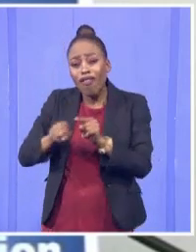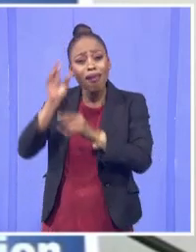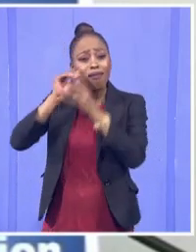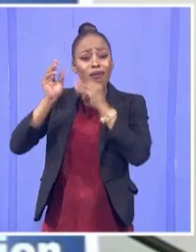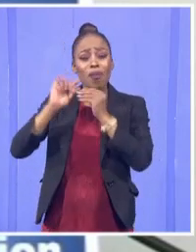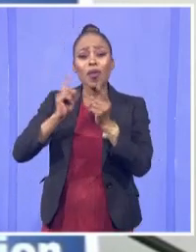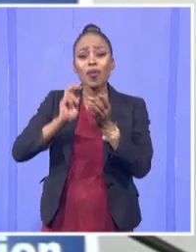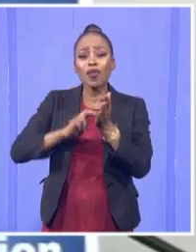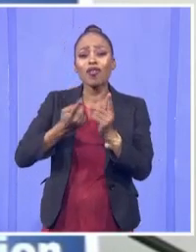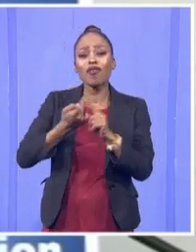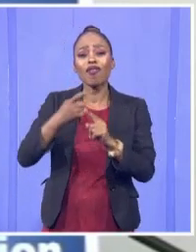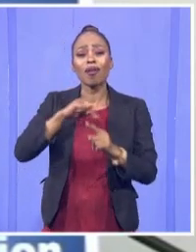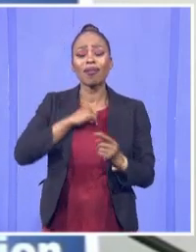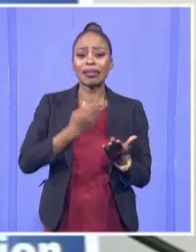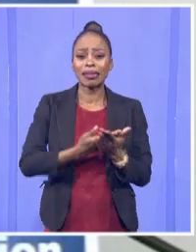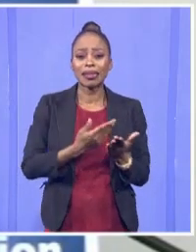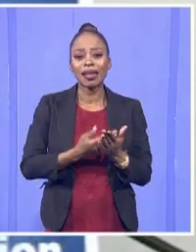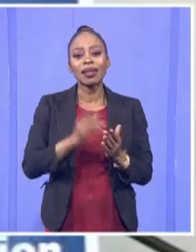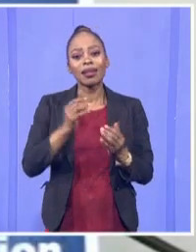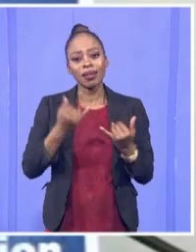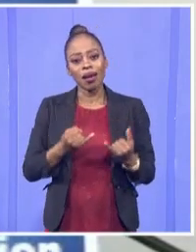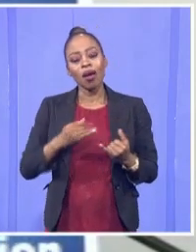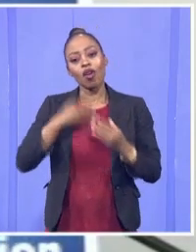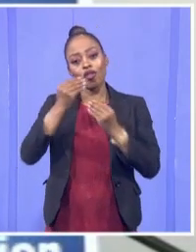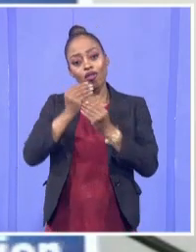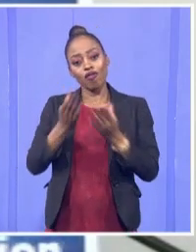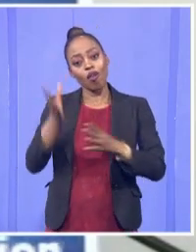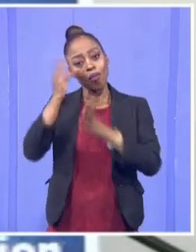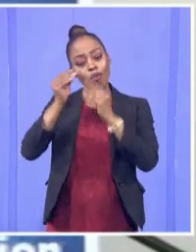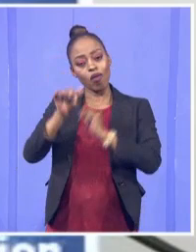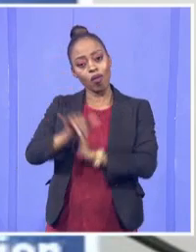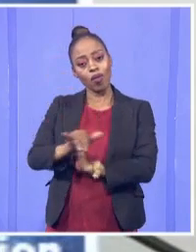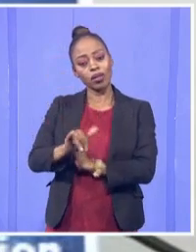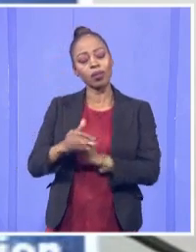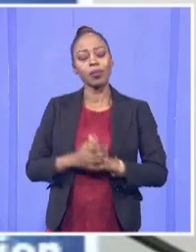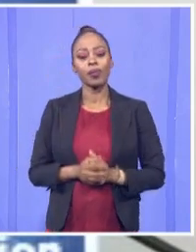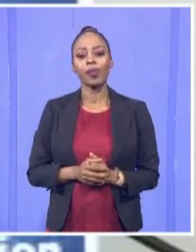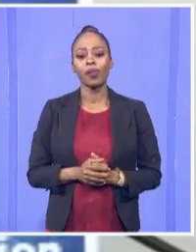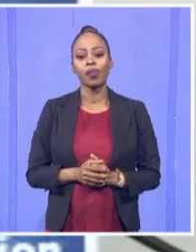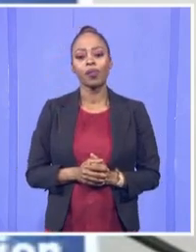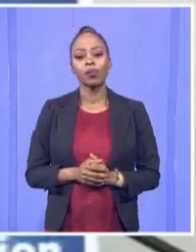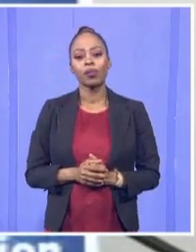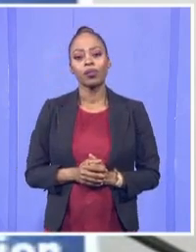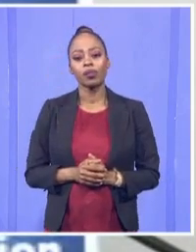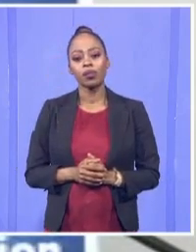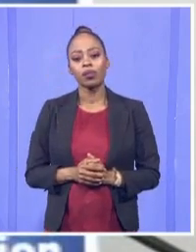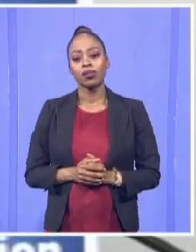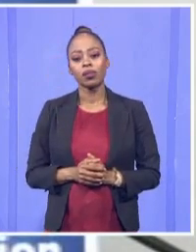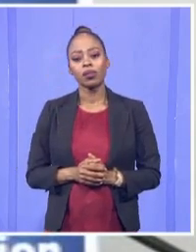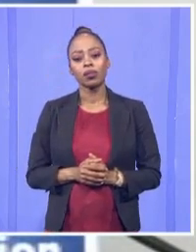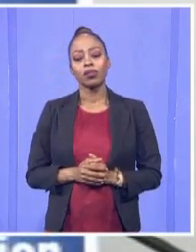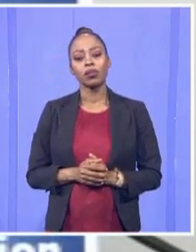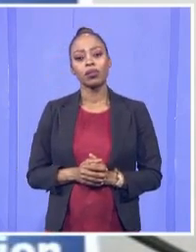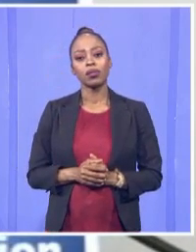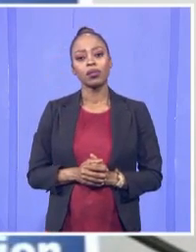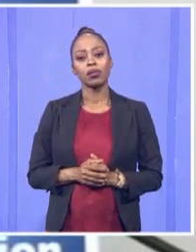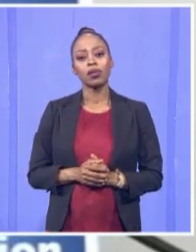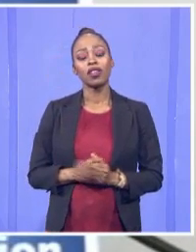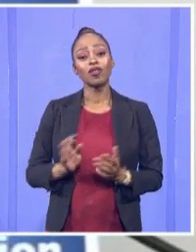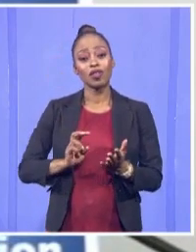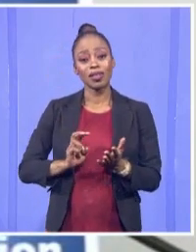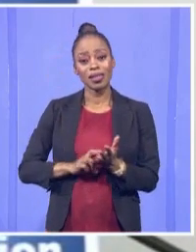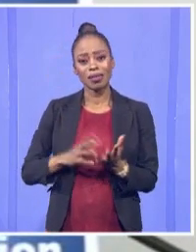from us. So I want to share the following details with you. If you want to make any